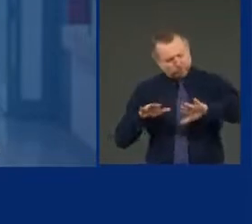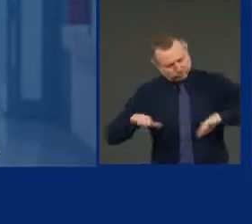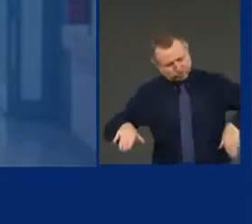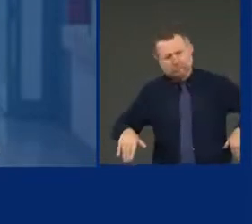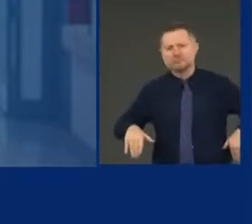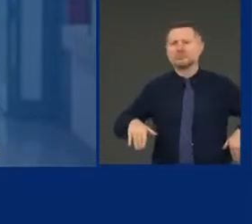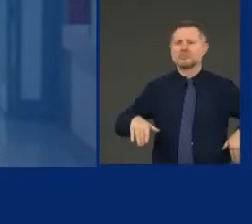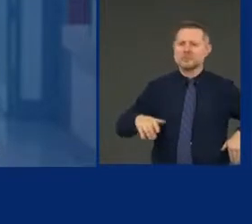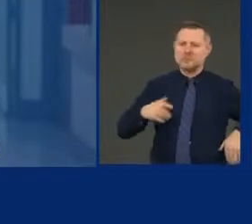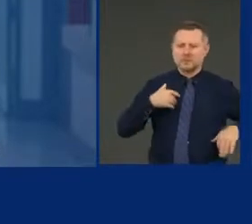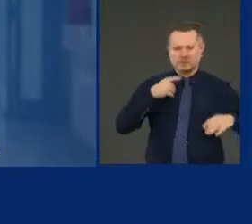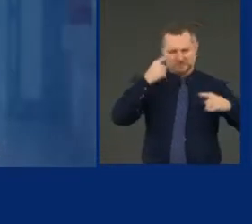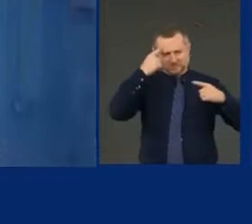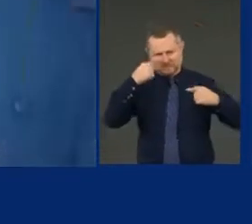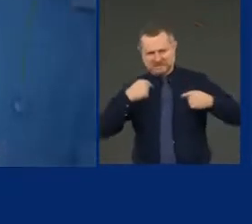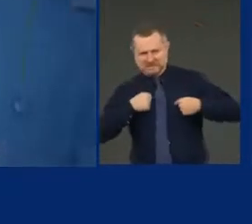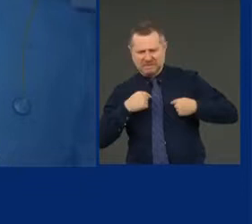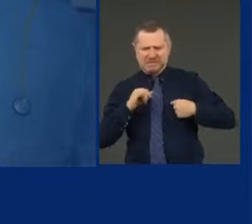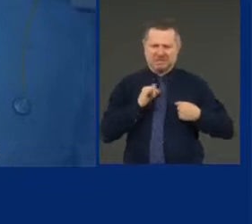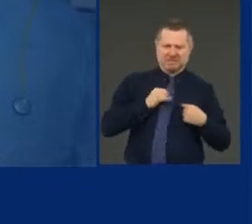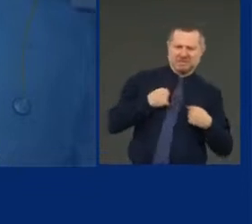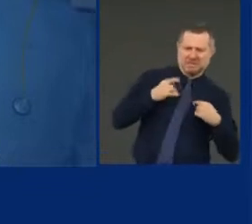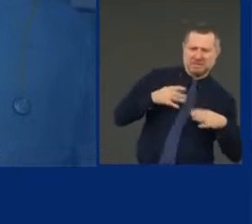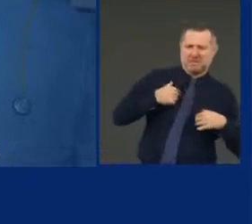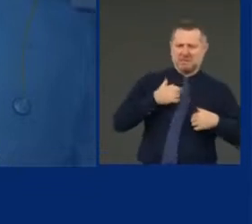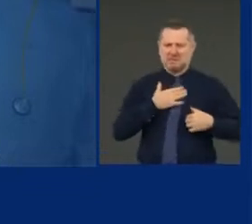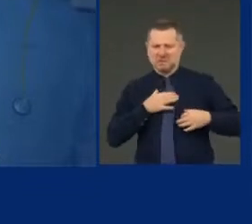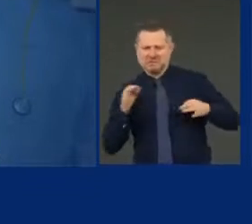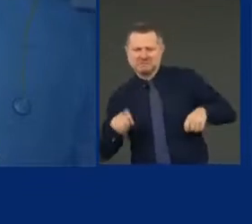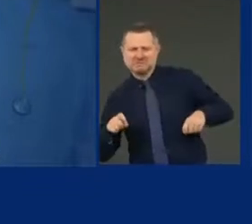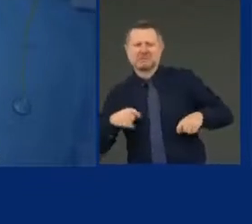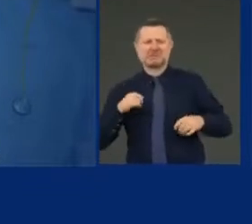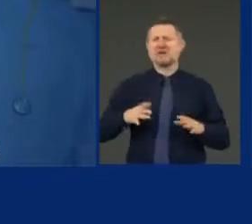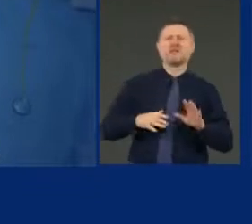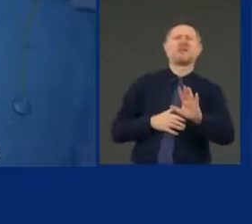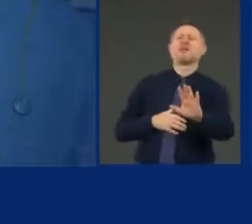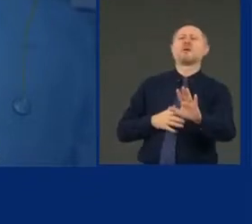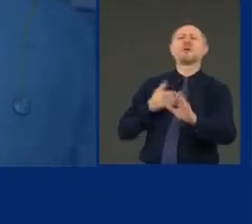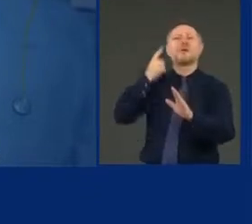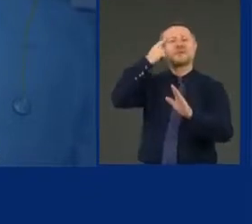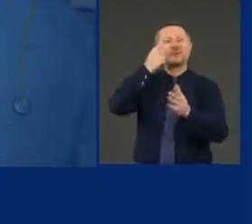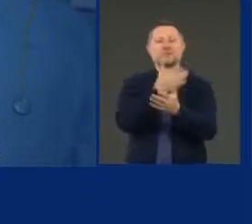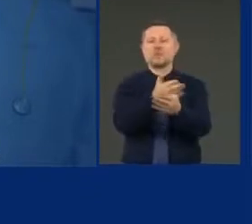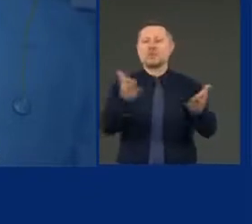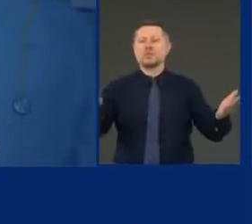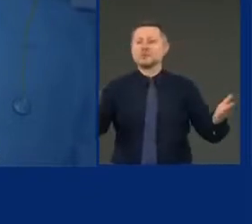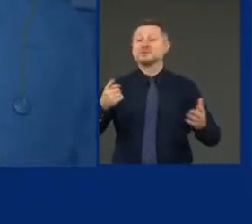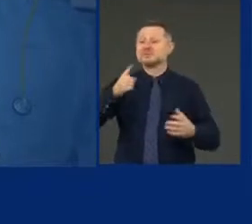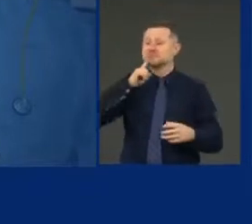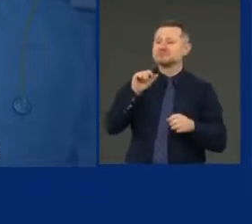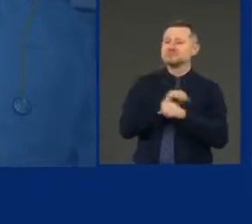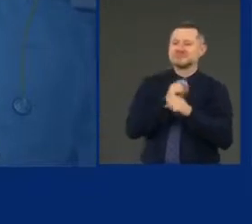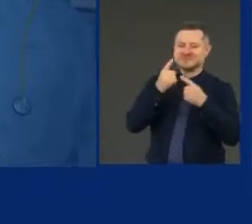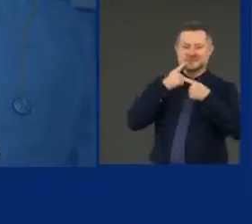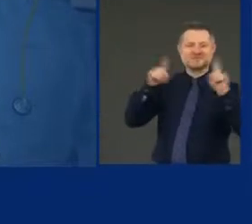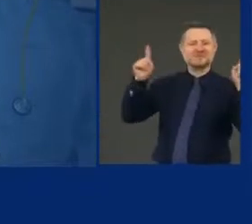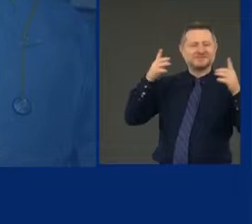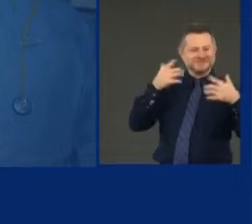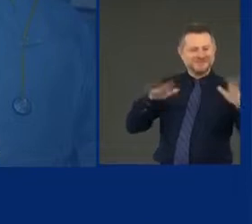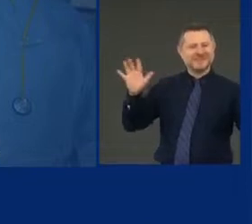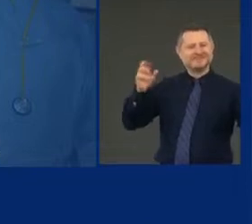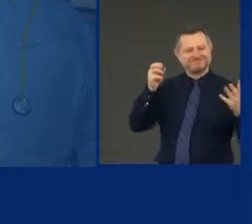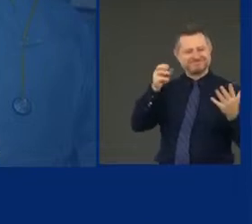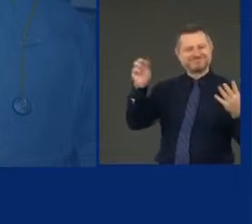themselves. And they did it. And for me, the microcosm of it, the